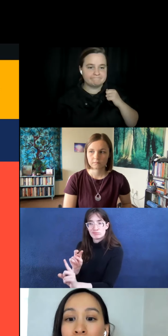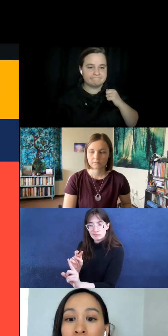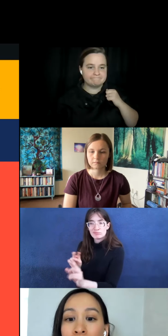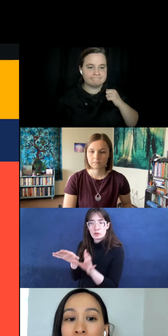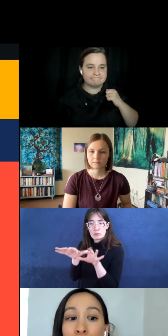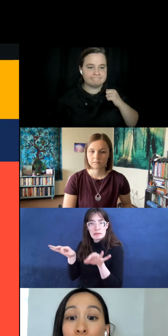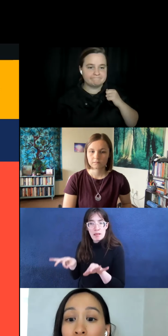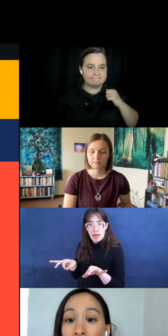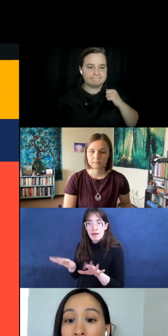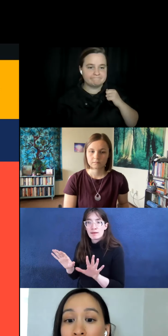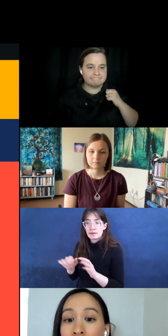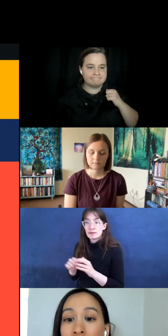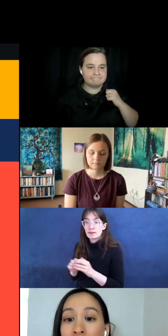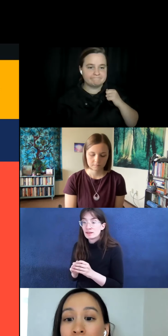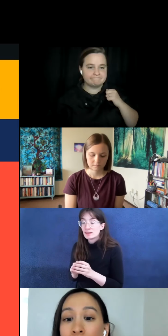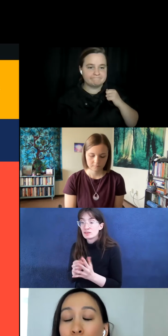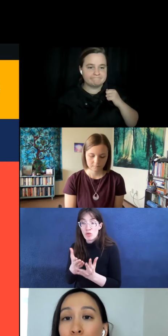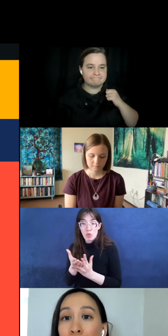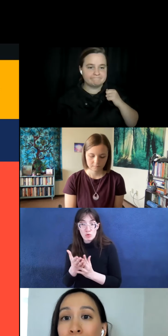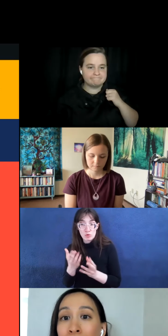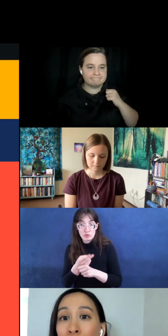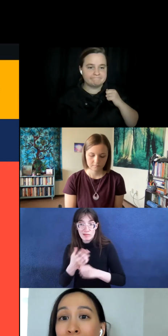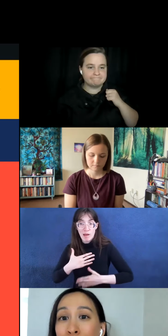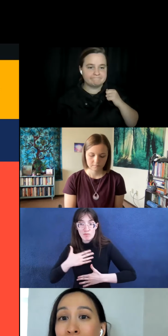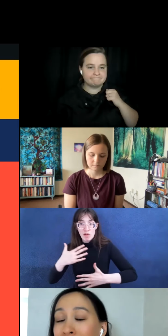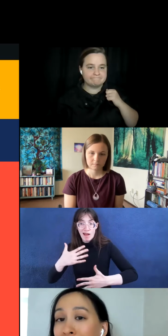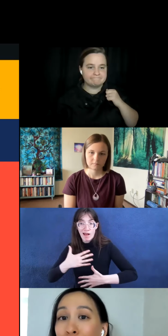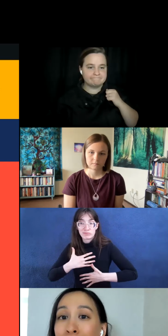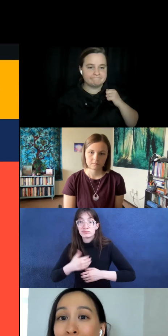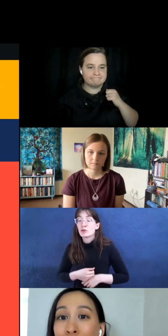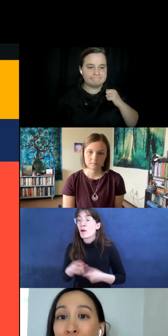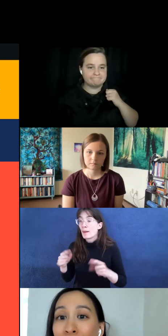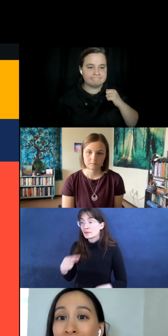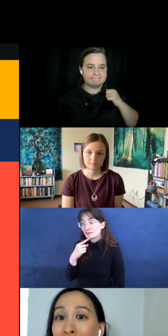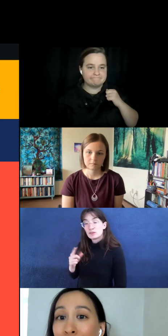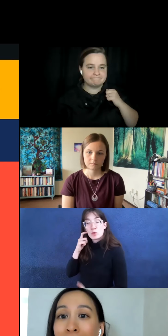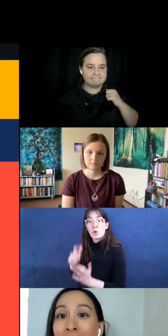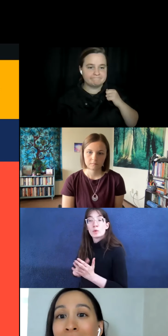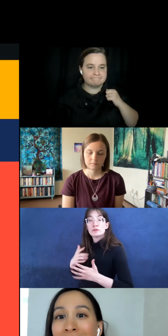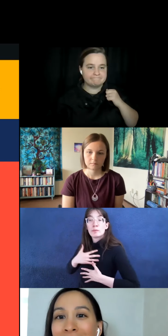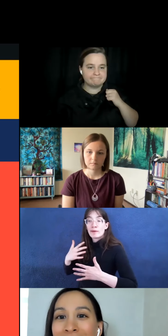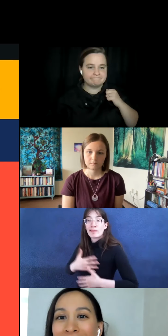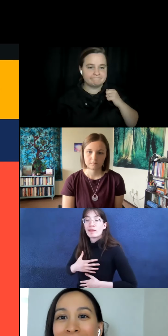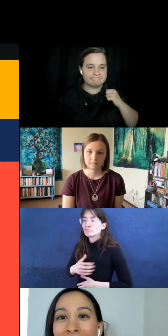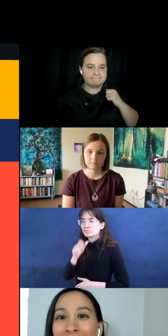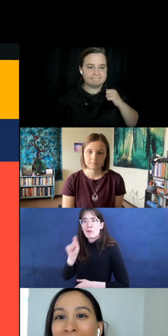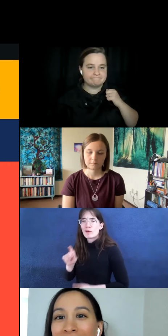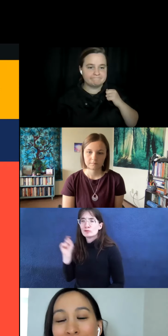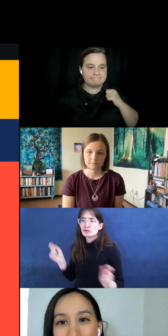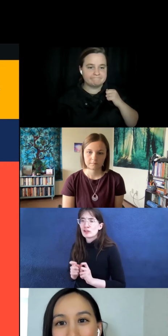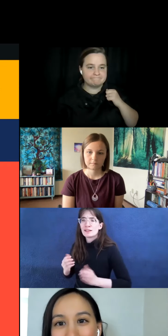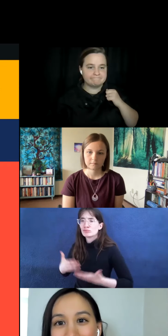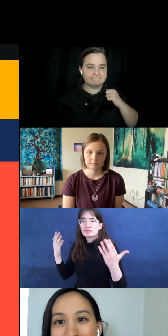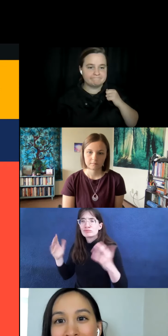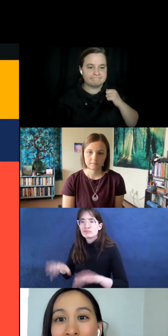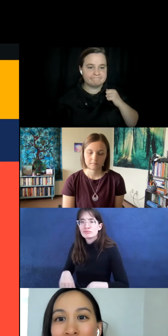through breath. So when someone says, just notice how you're breathing, no need to change it, there's